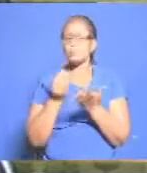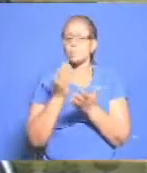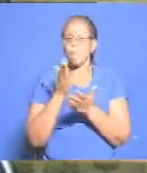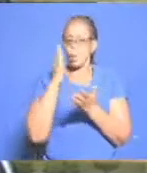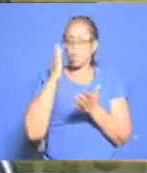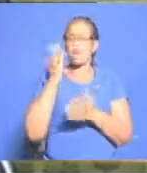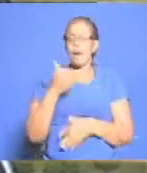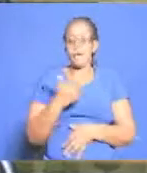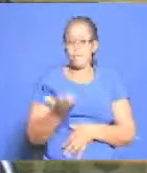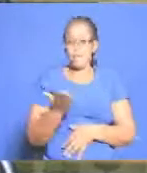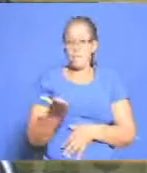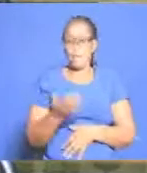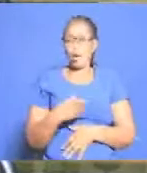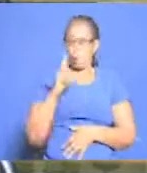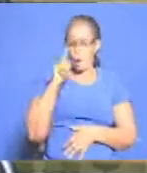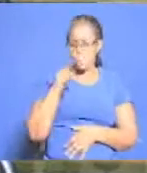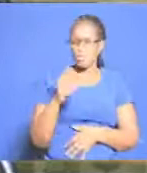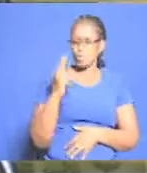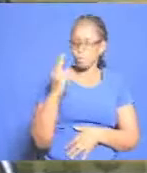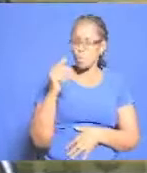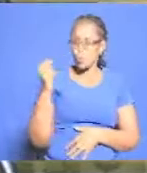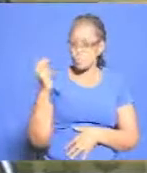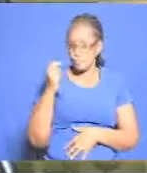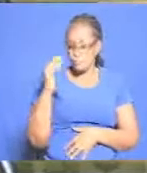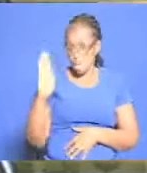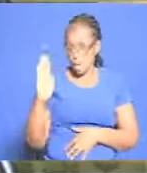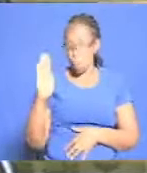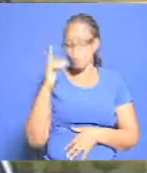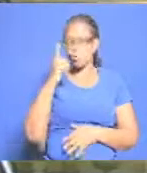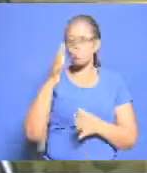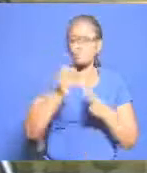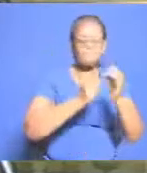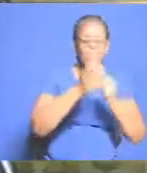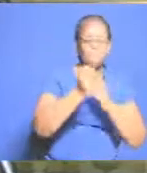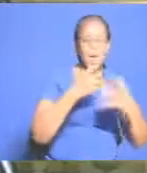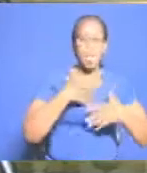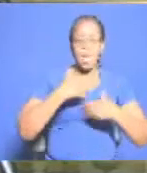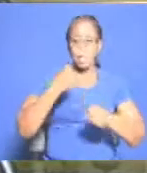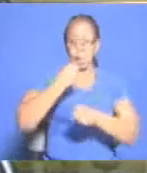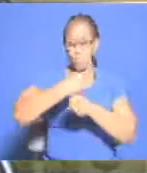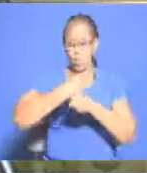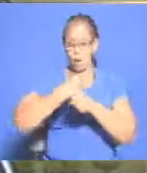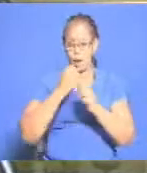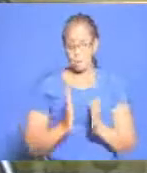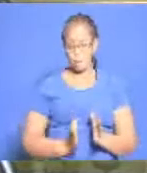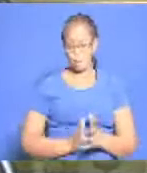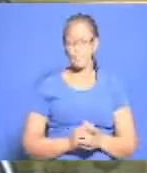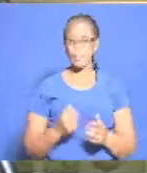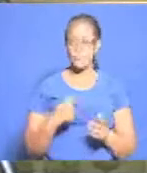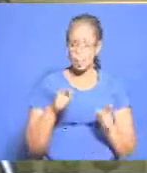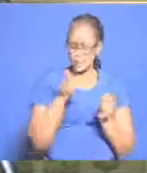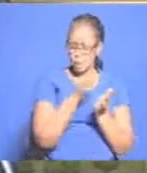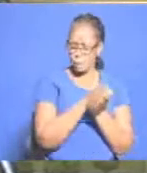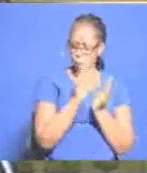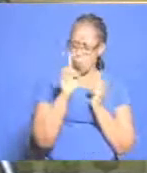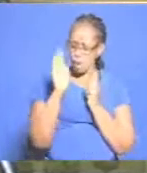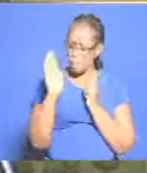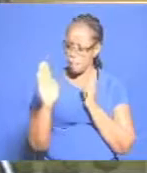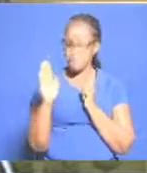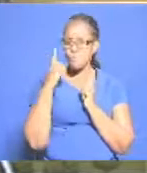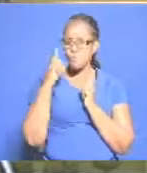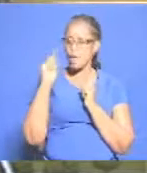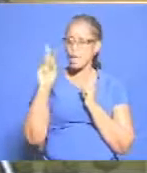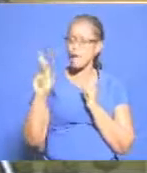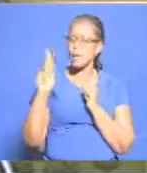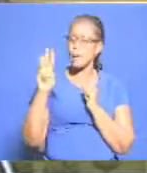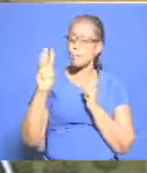billion for recruitment of health workers. Mr. Speaker, I have also set aside Kenyan shilling 1 billion for Kenya Wildlife